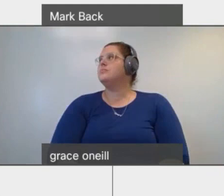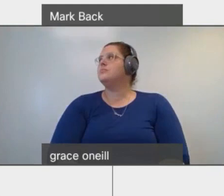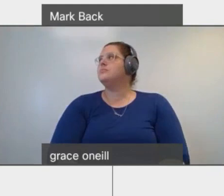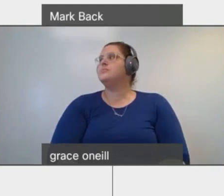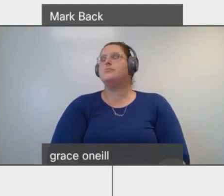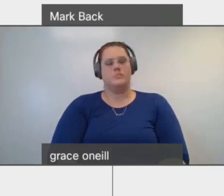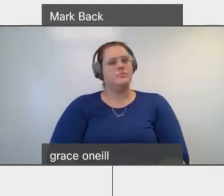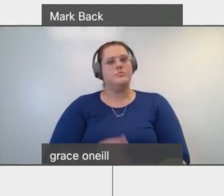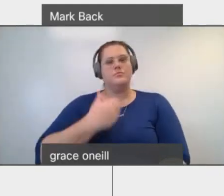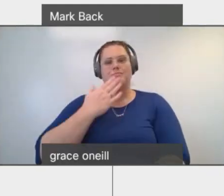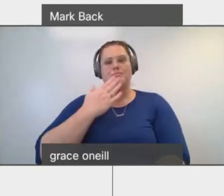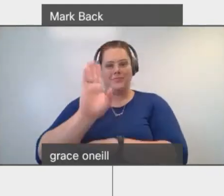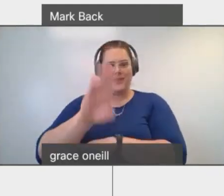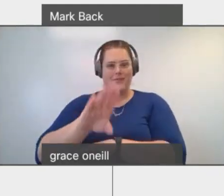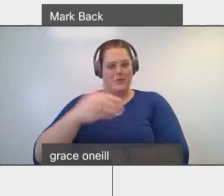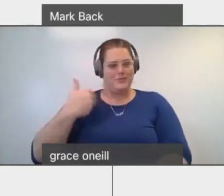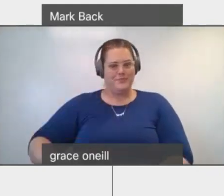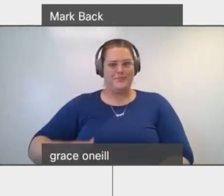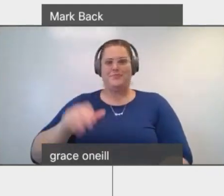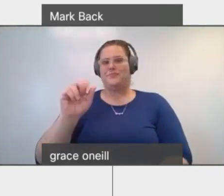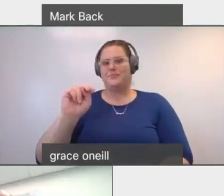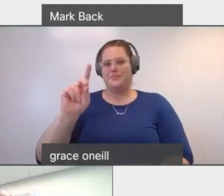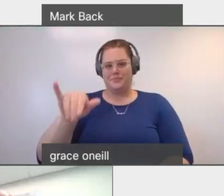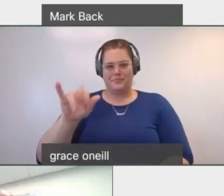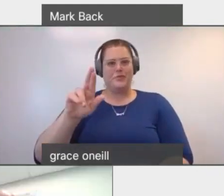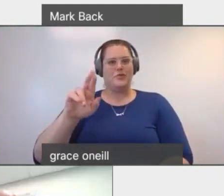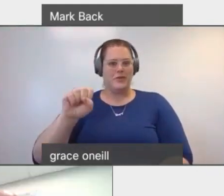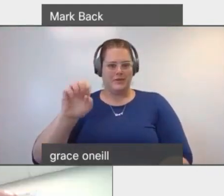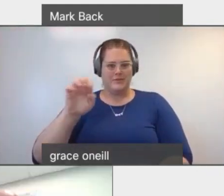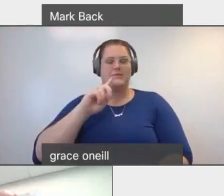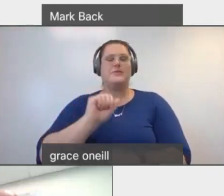Good afternoon. This is Andy Reese with Department on Disability Services.